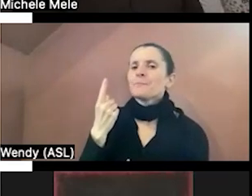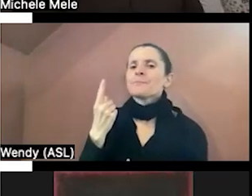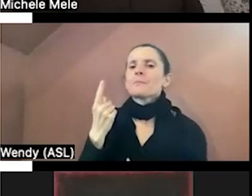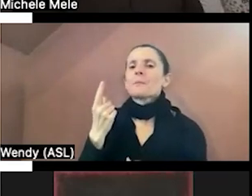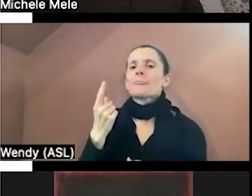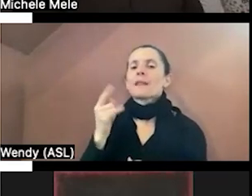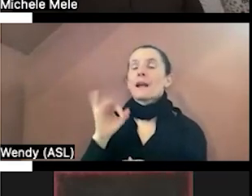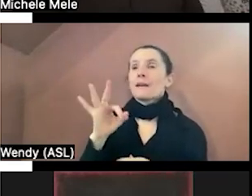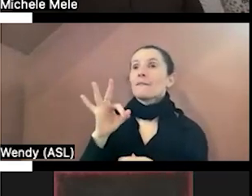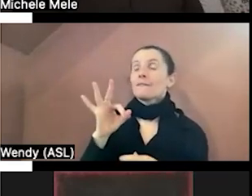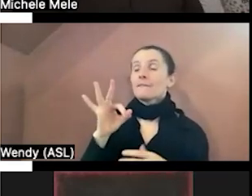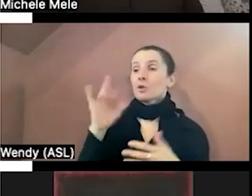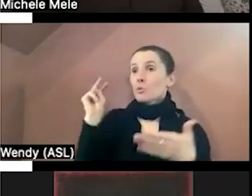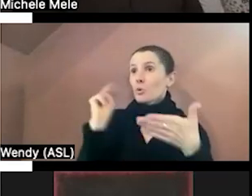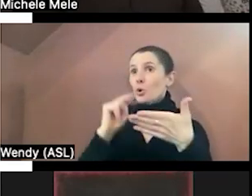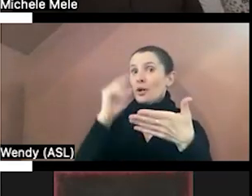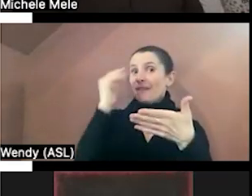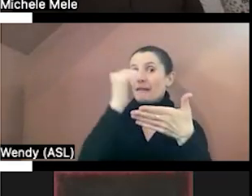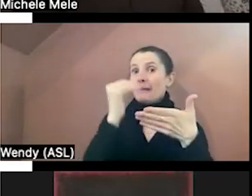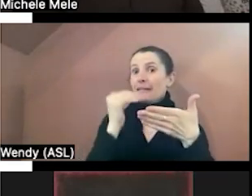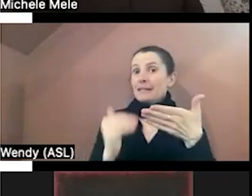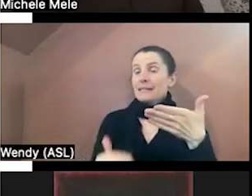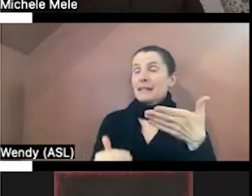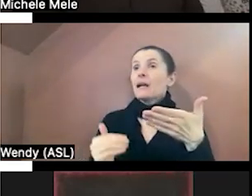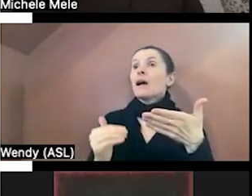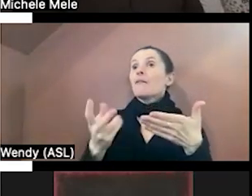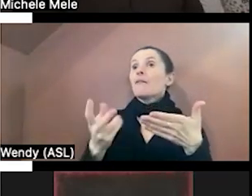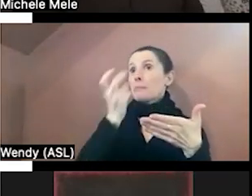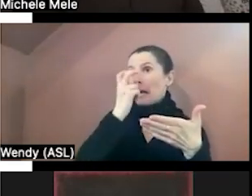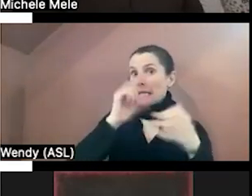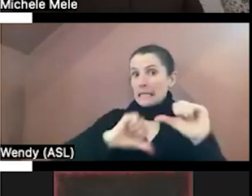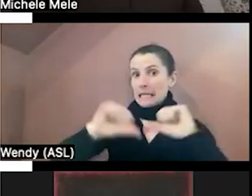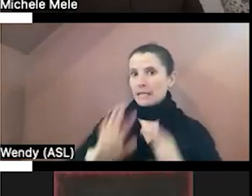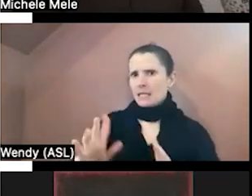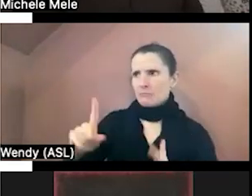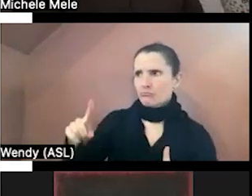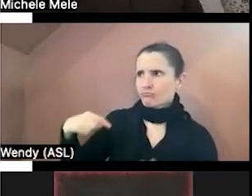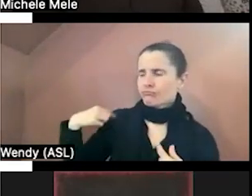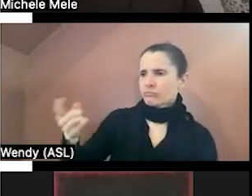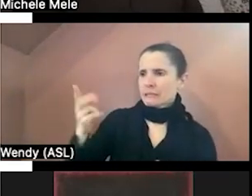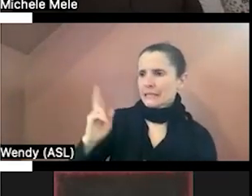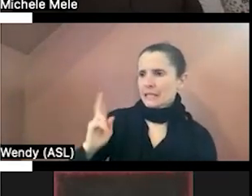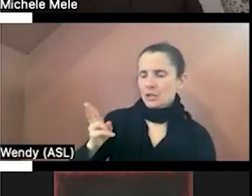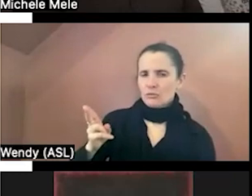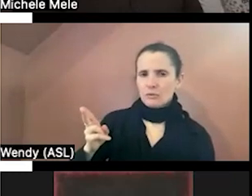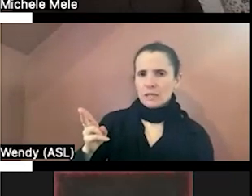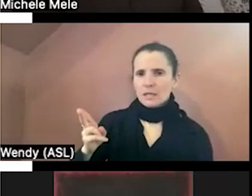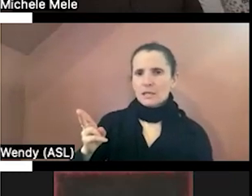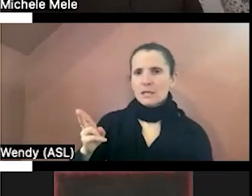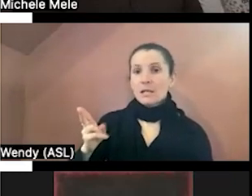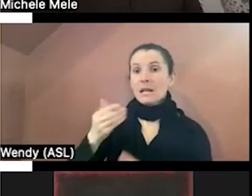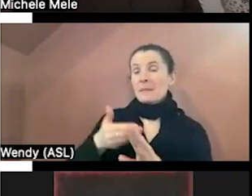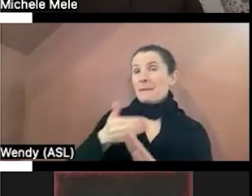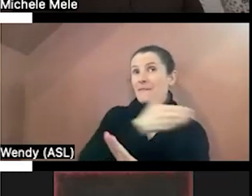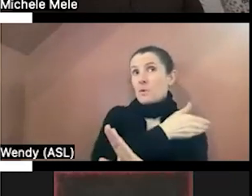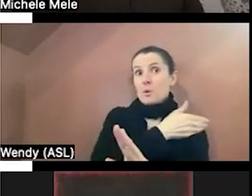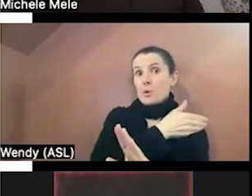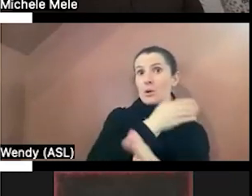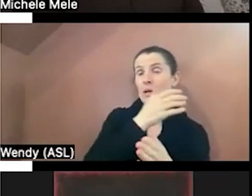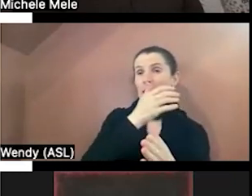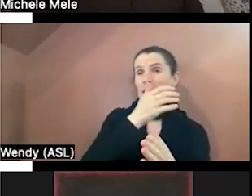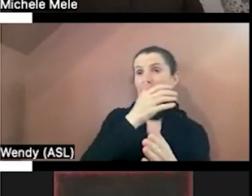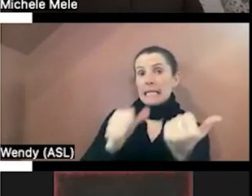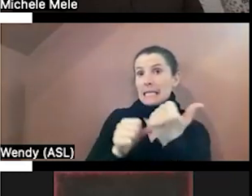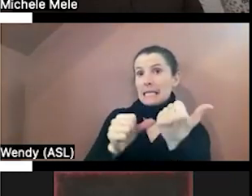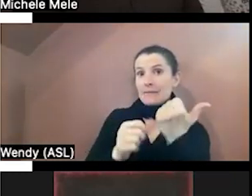list of blind scientists in history, in the past, before assistive technologies were improved,